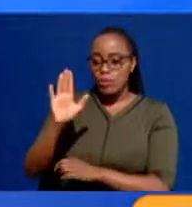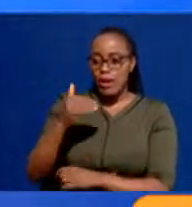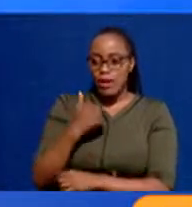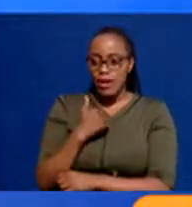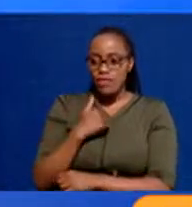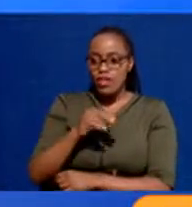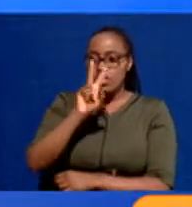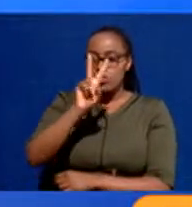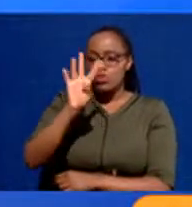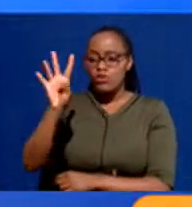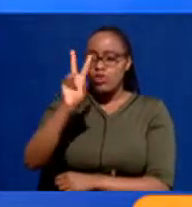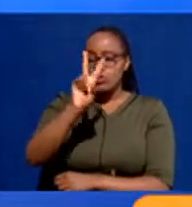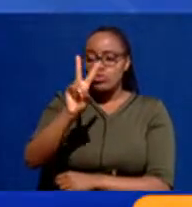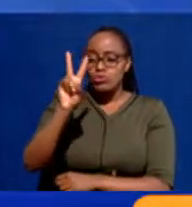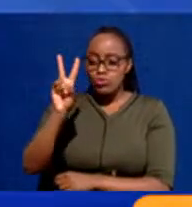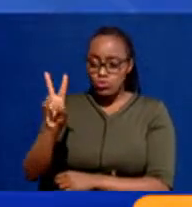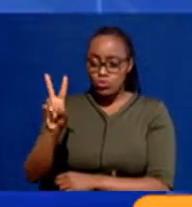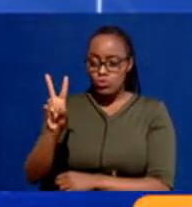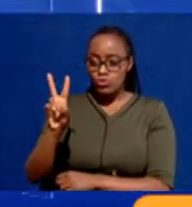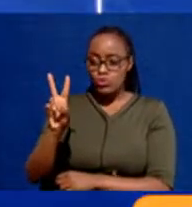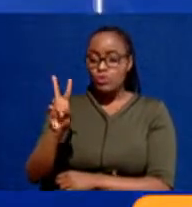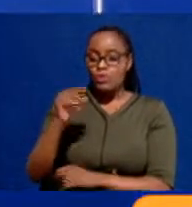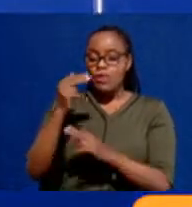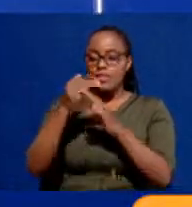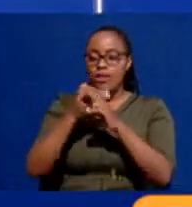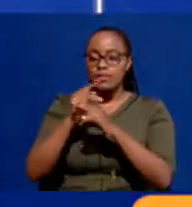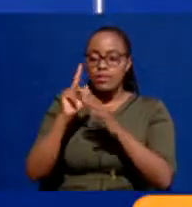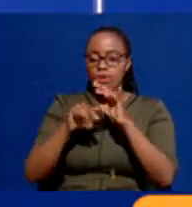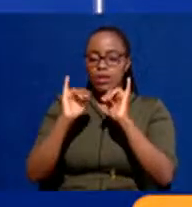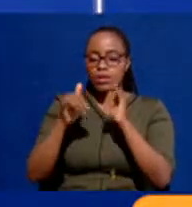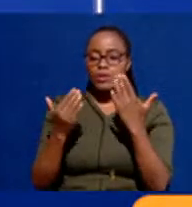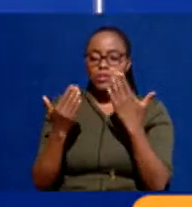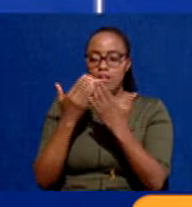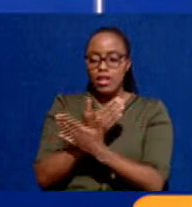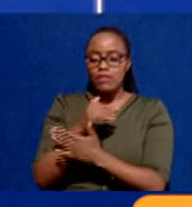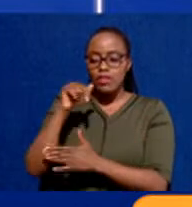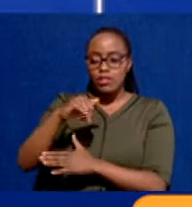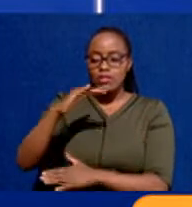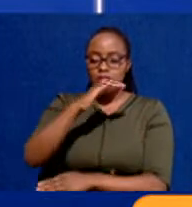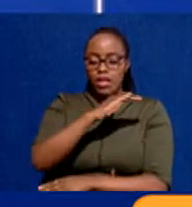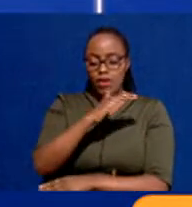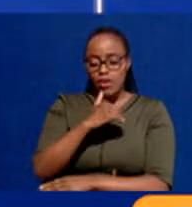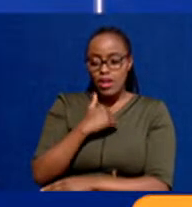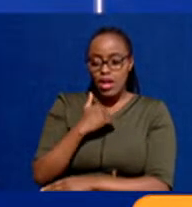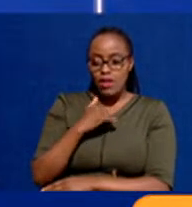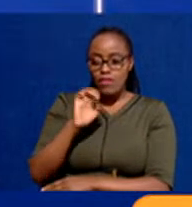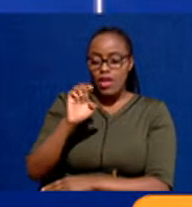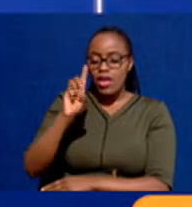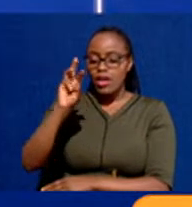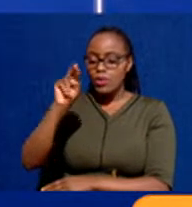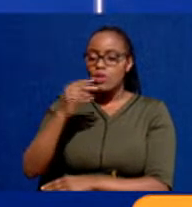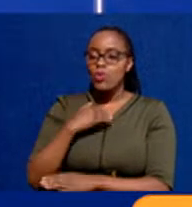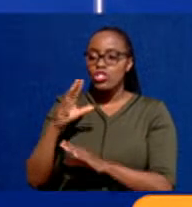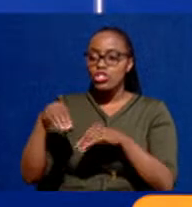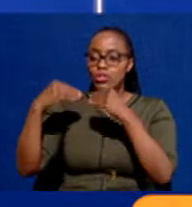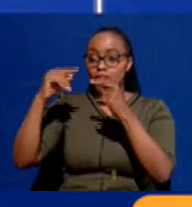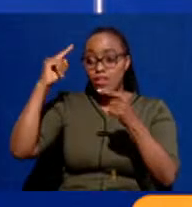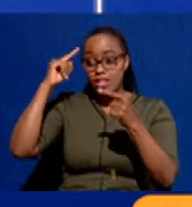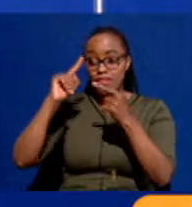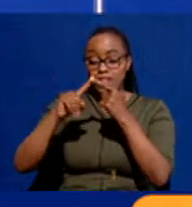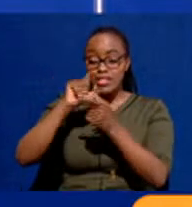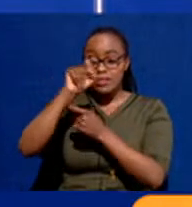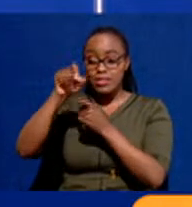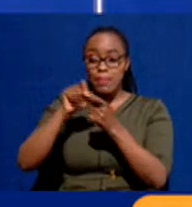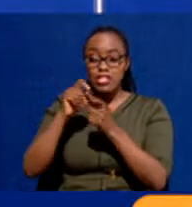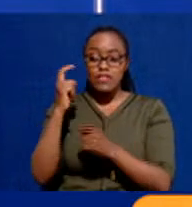Remember, 2242 is the SMS line, and the hashtag is Newsnight this evening. Edwin wants to know, if distribution targets some